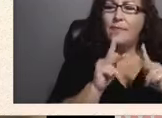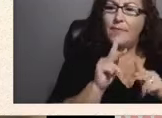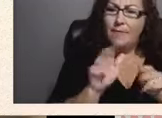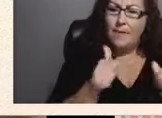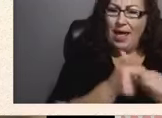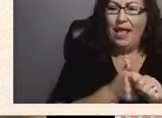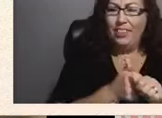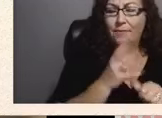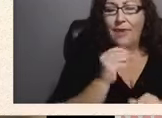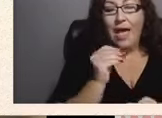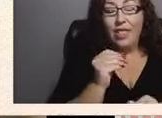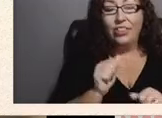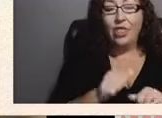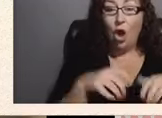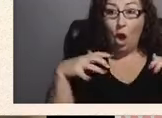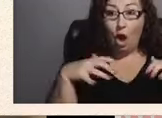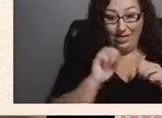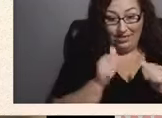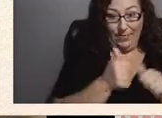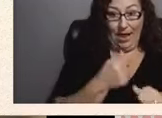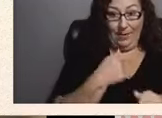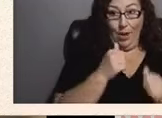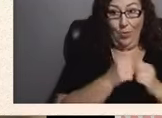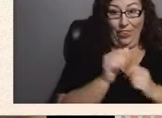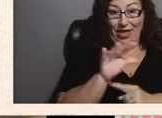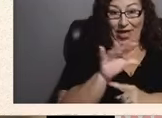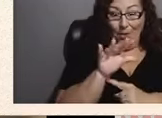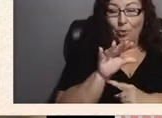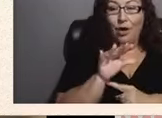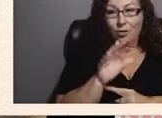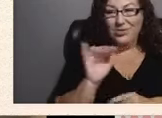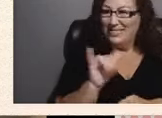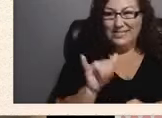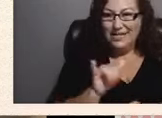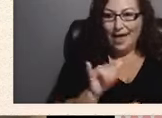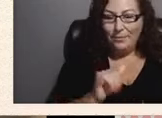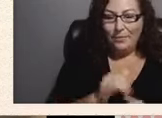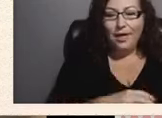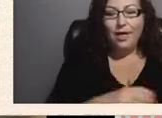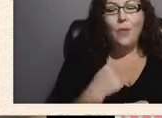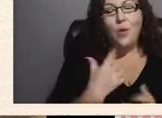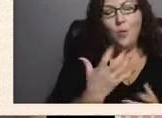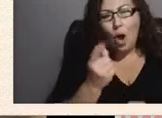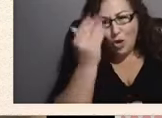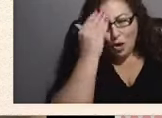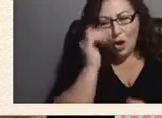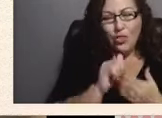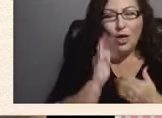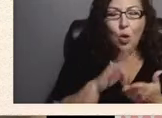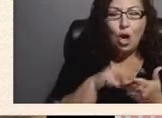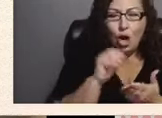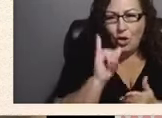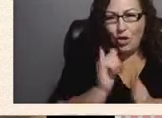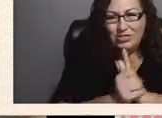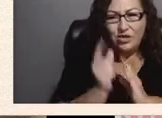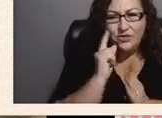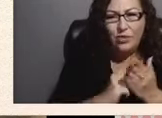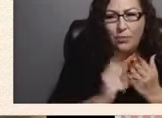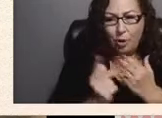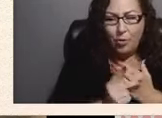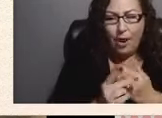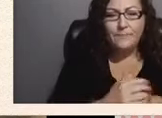the audience behind me with the camera was the same. And we want you guys to know that you're going to learn these skills through the program